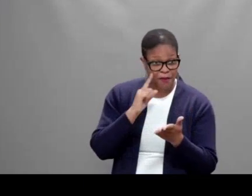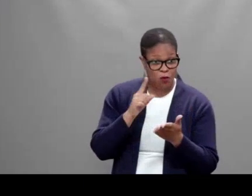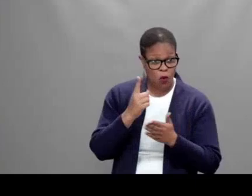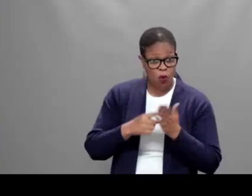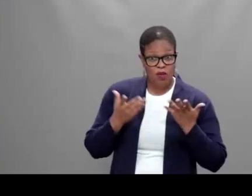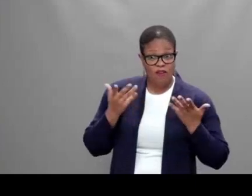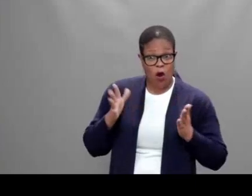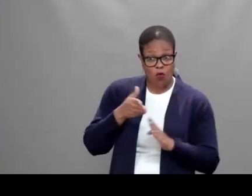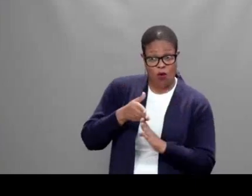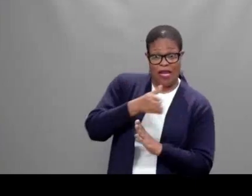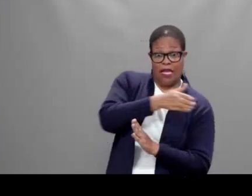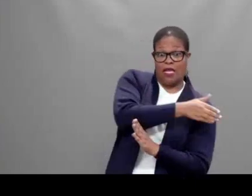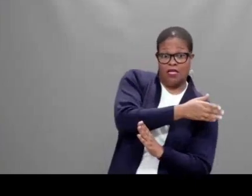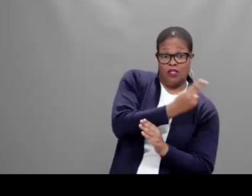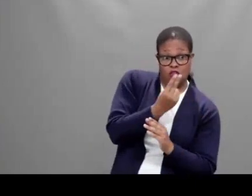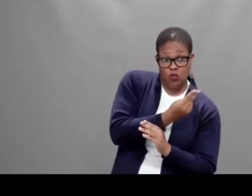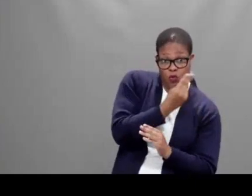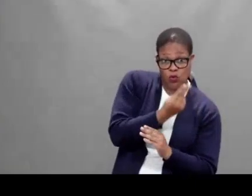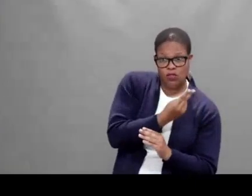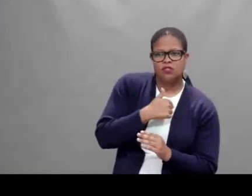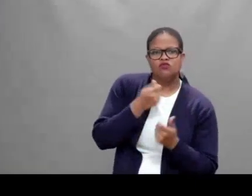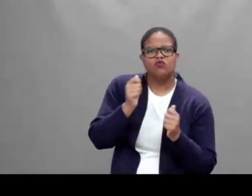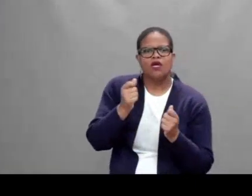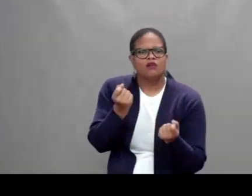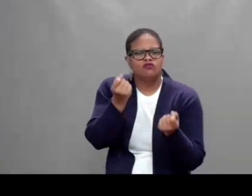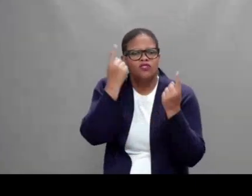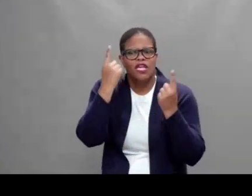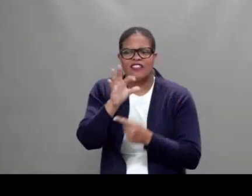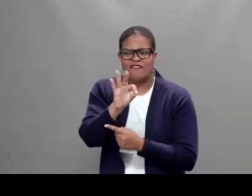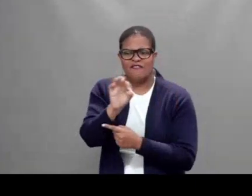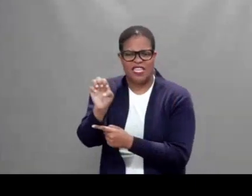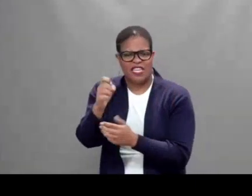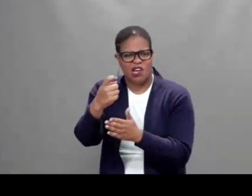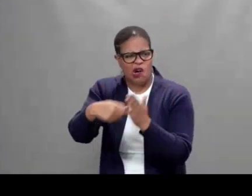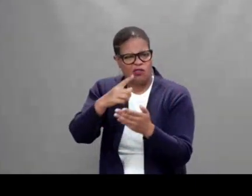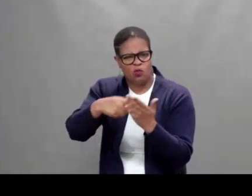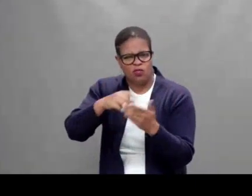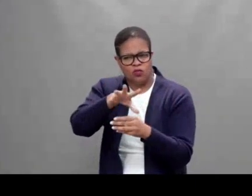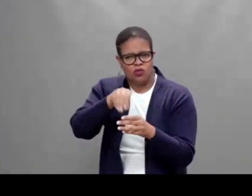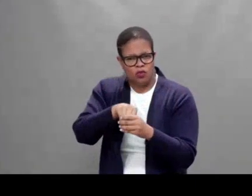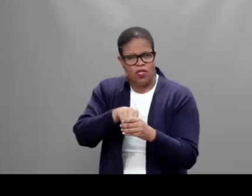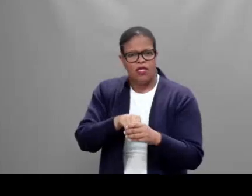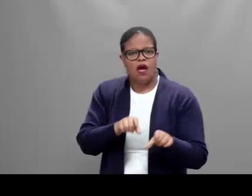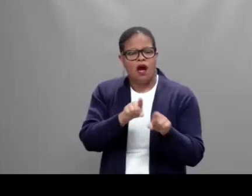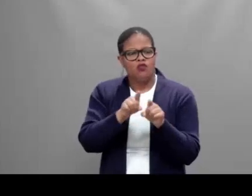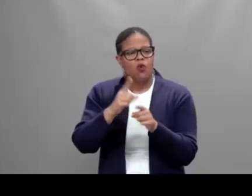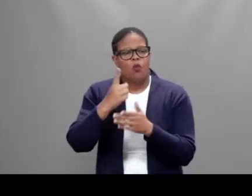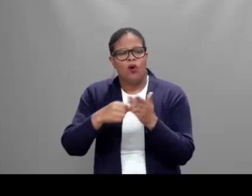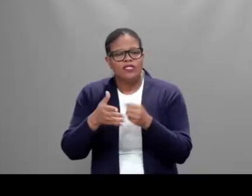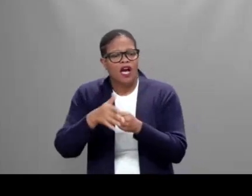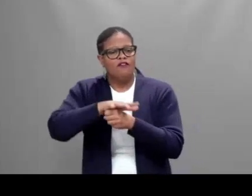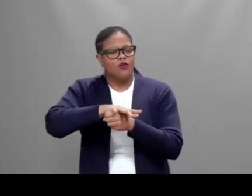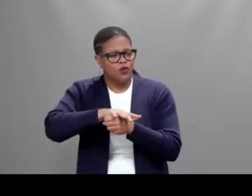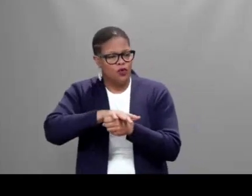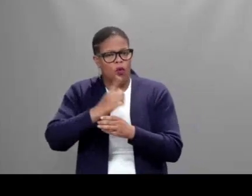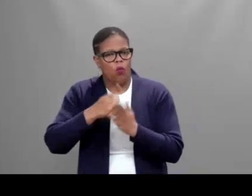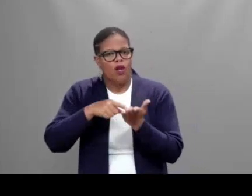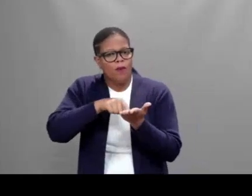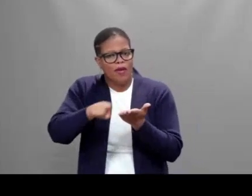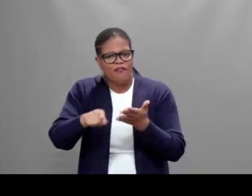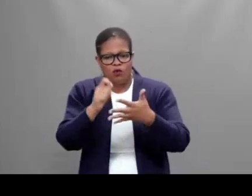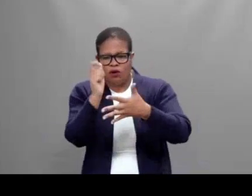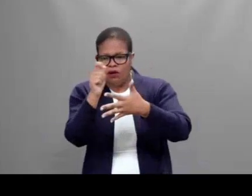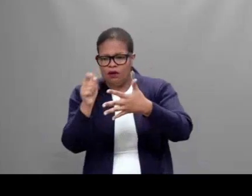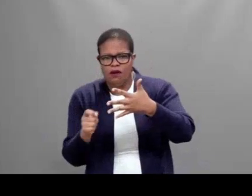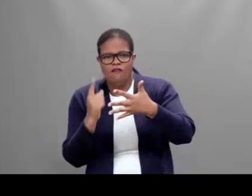for what we've already done? Just kind of understanding the fee and also what is covered by the fee. What are we paying? What